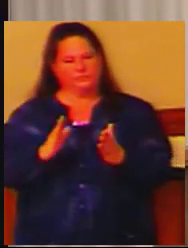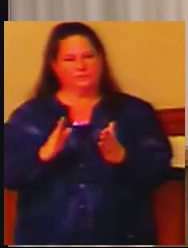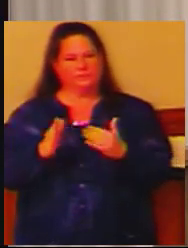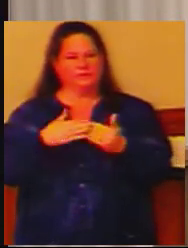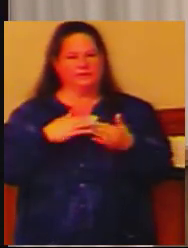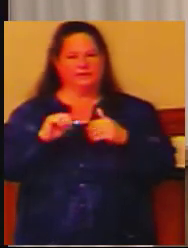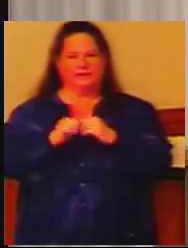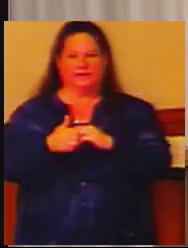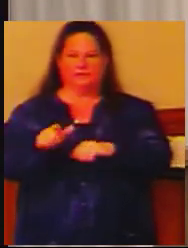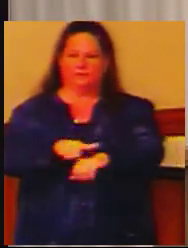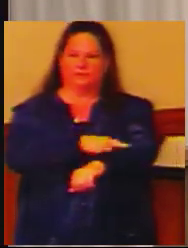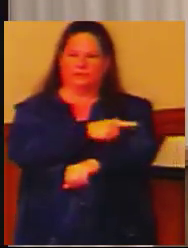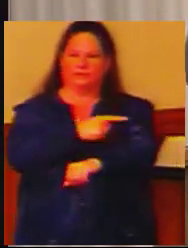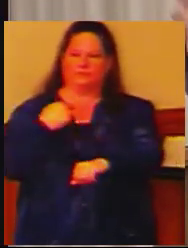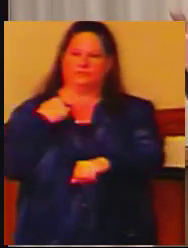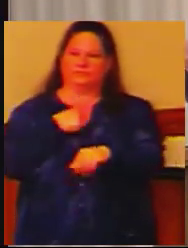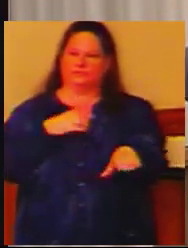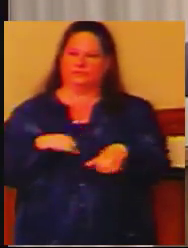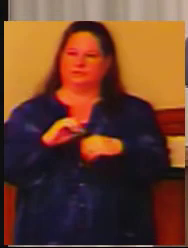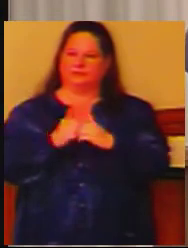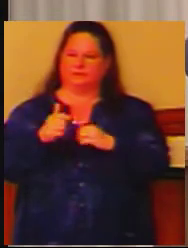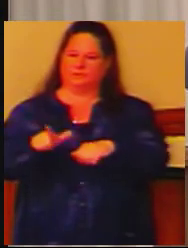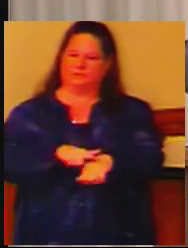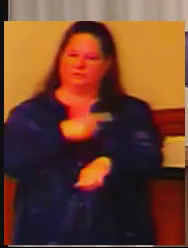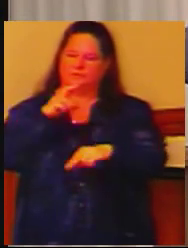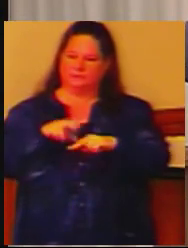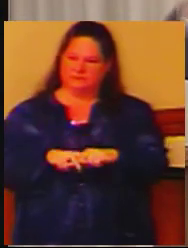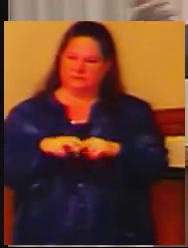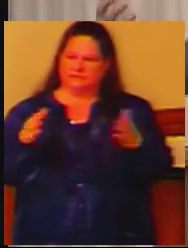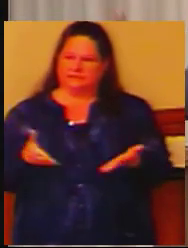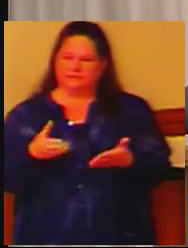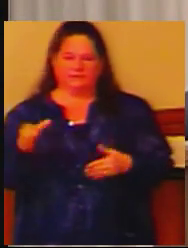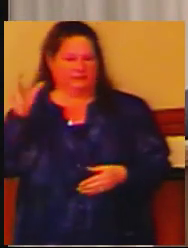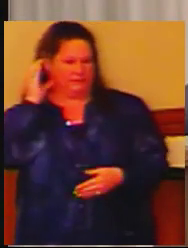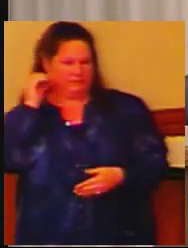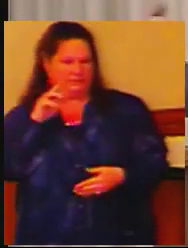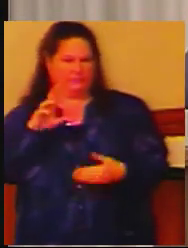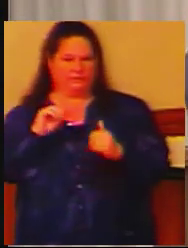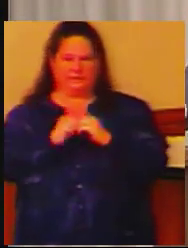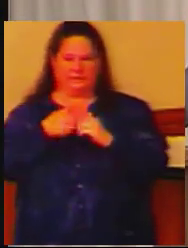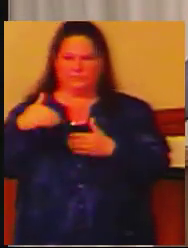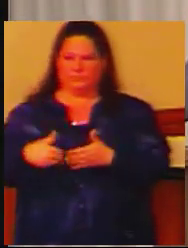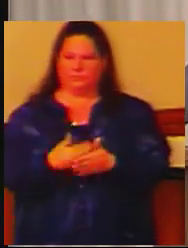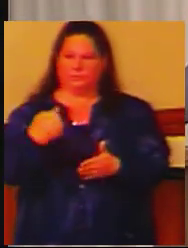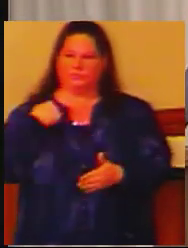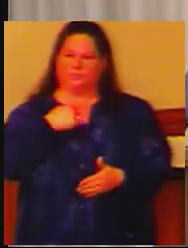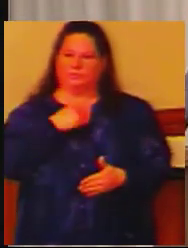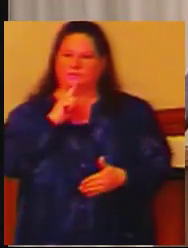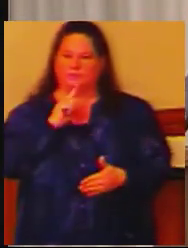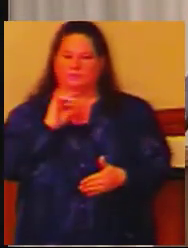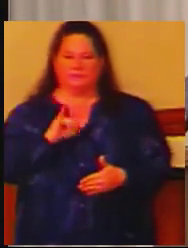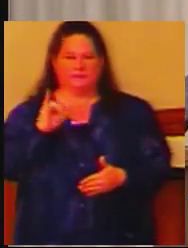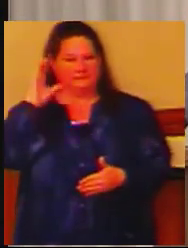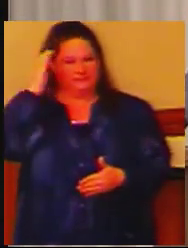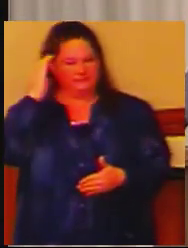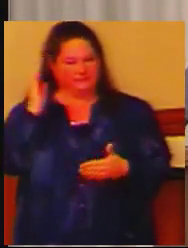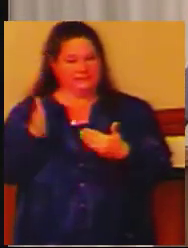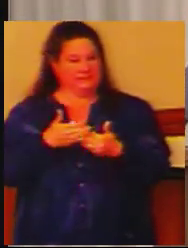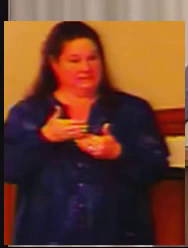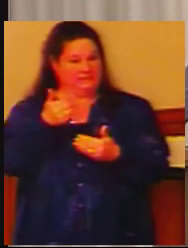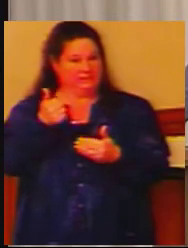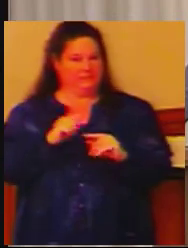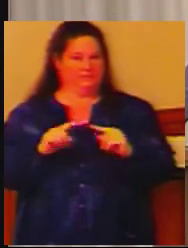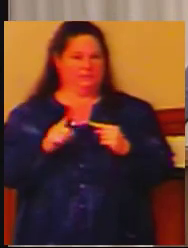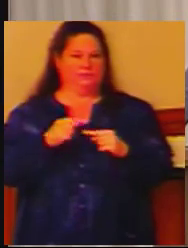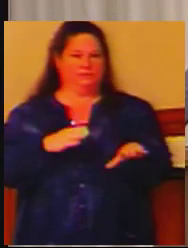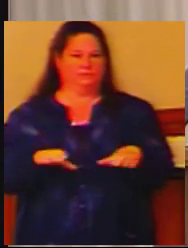how long we've been doing it, how long we've been sitting here or hearing or how new we are, that seems to be a little easier. But when you've been doing it a